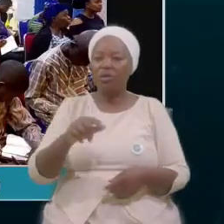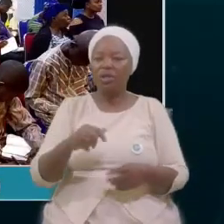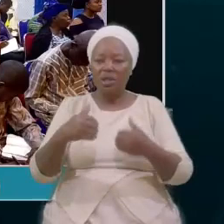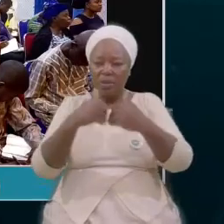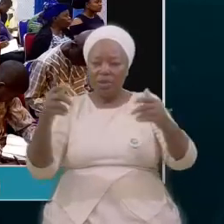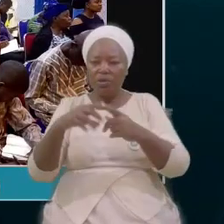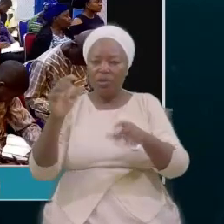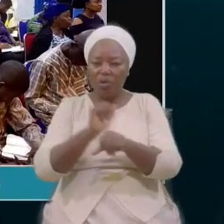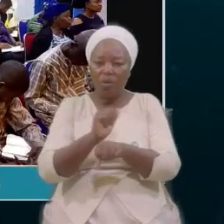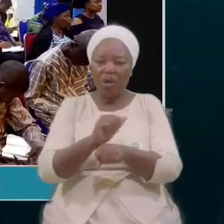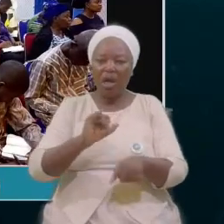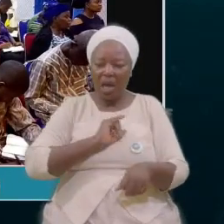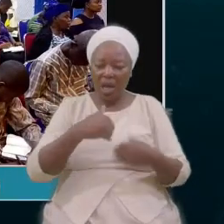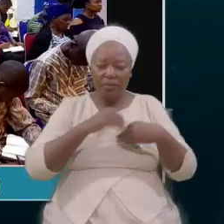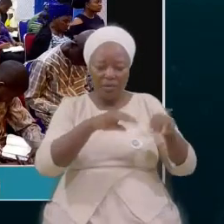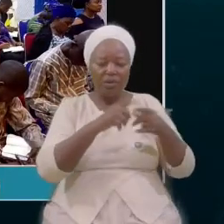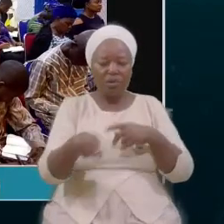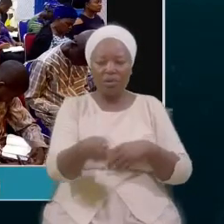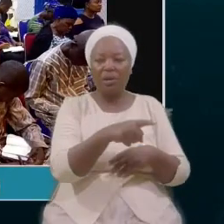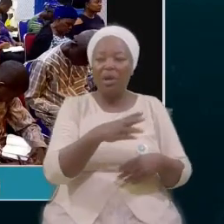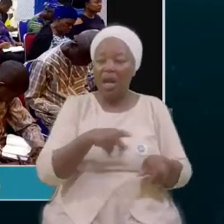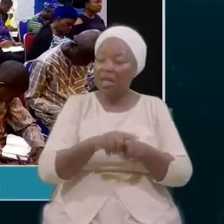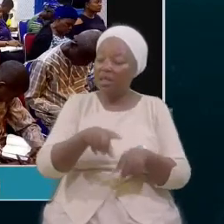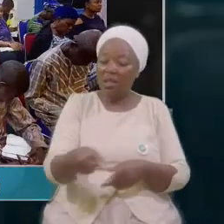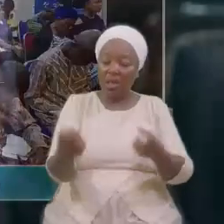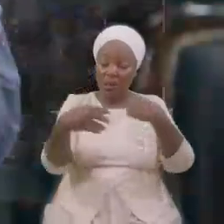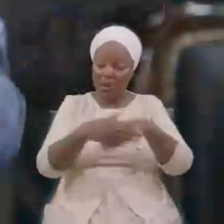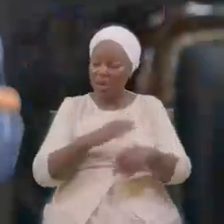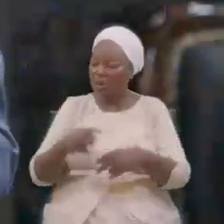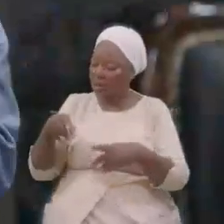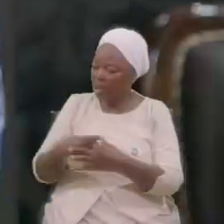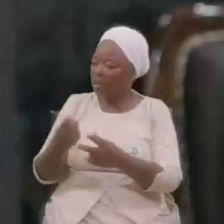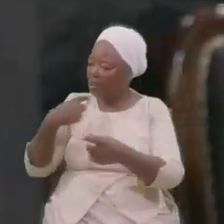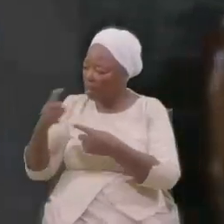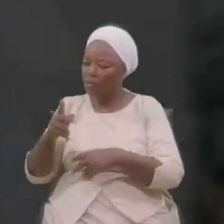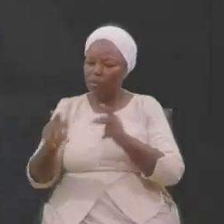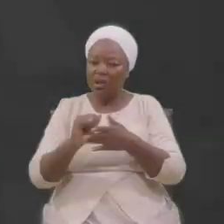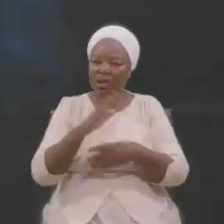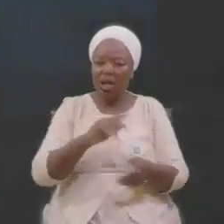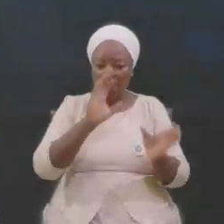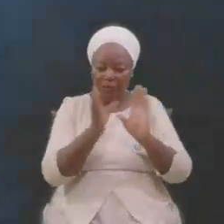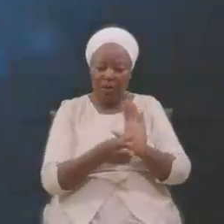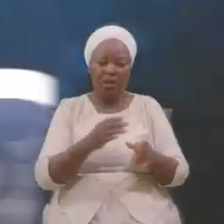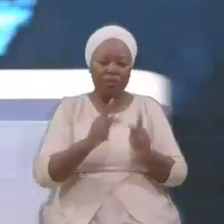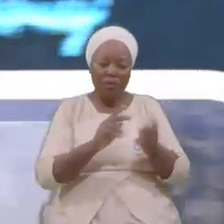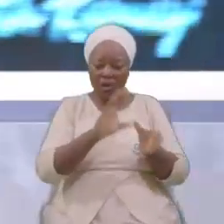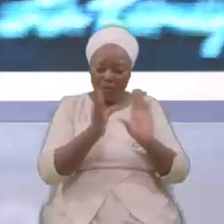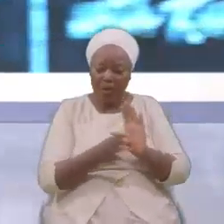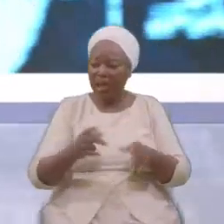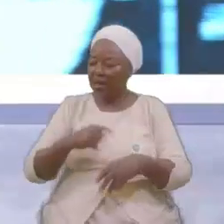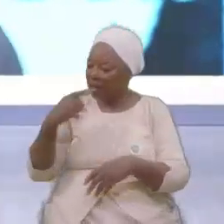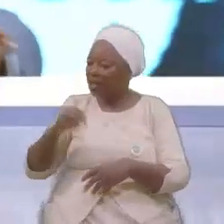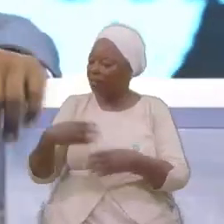unto them. As they came back, they were telling the people were converted. The people were converted. Things were different